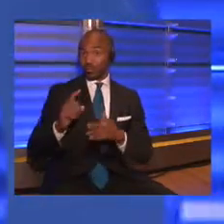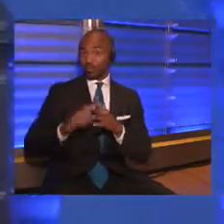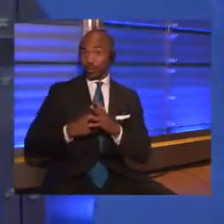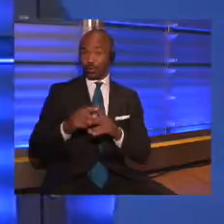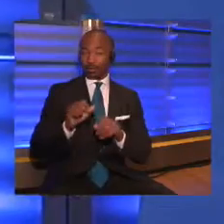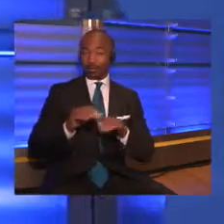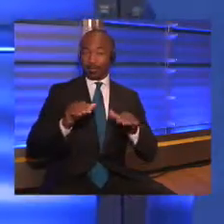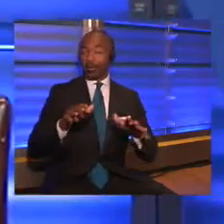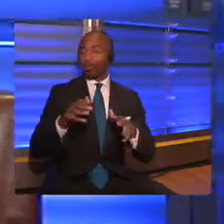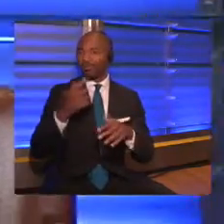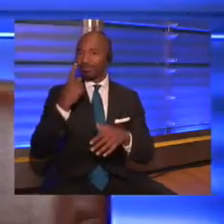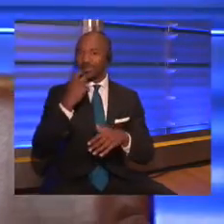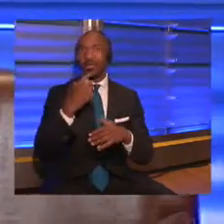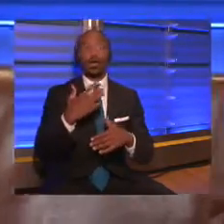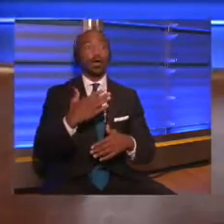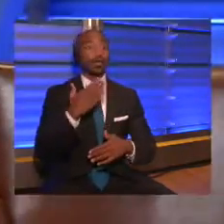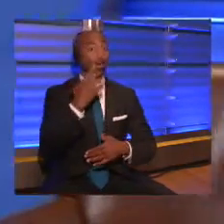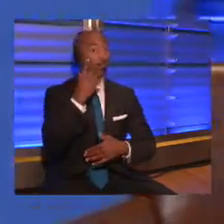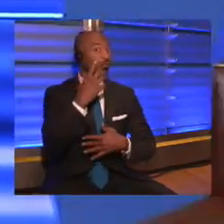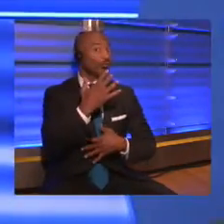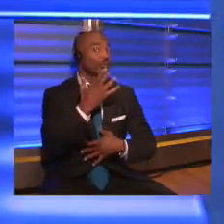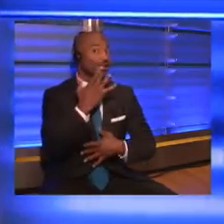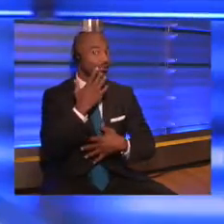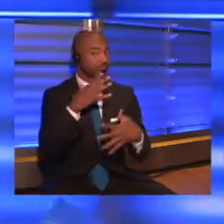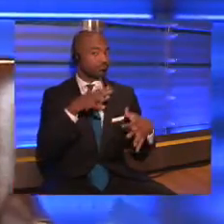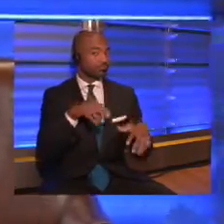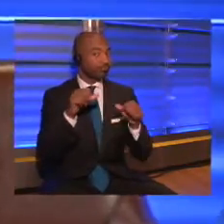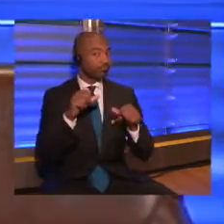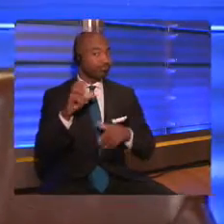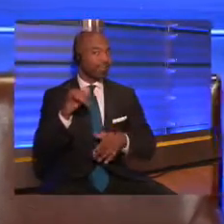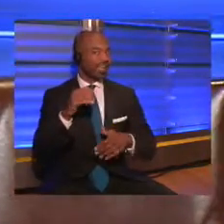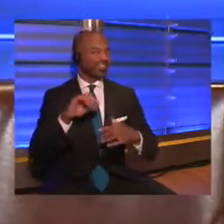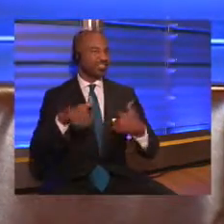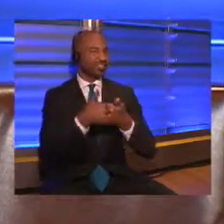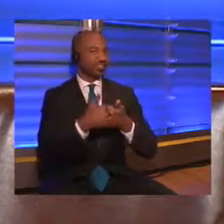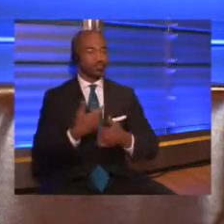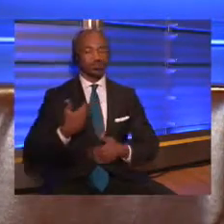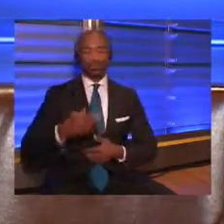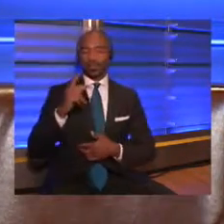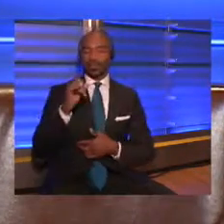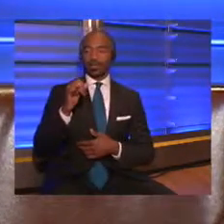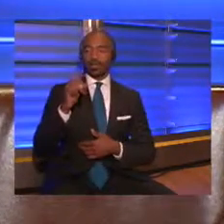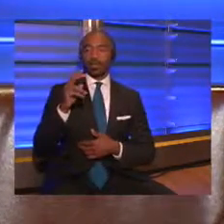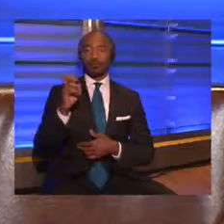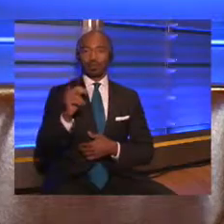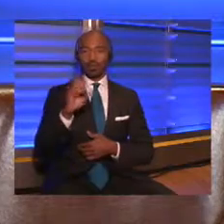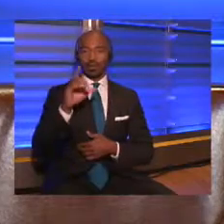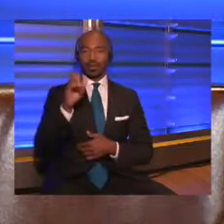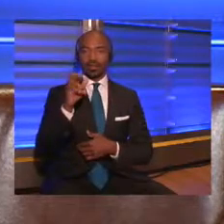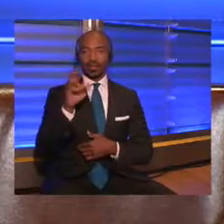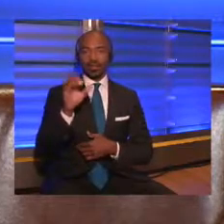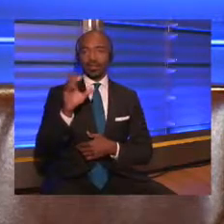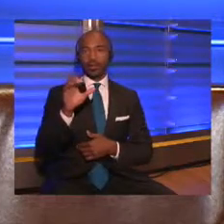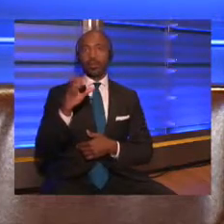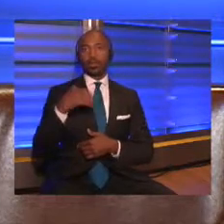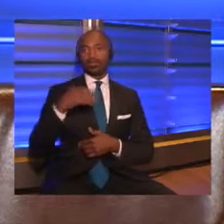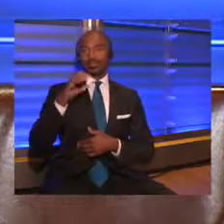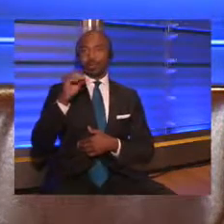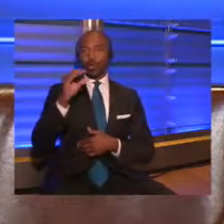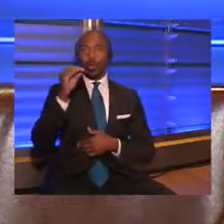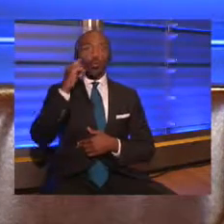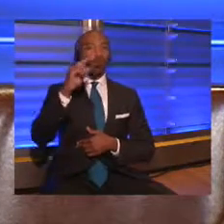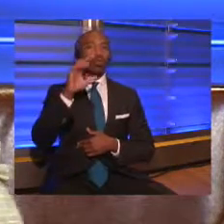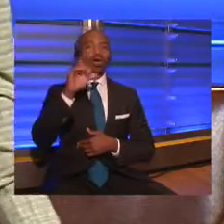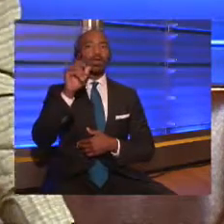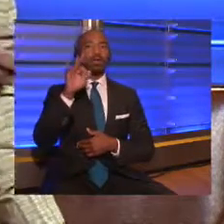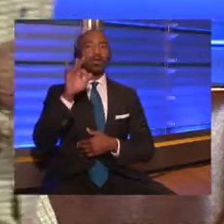being up for that and taking them on. So I'm Kevin Cleary. I'm CEO of Cliff Bar, and I love my job. And one of